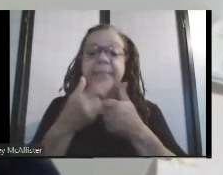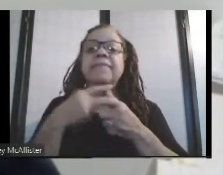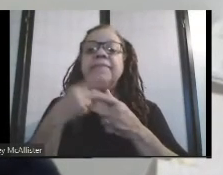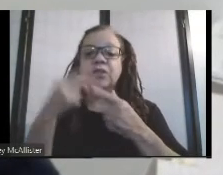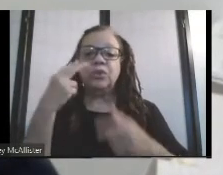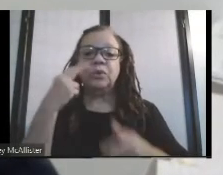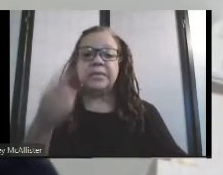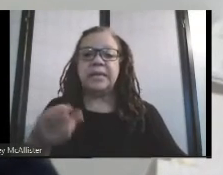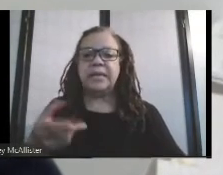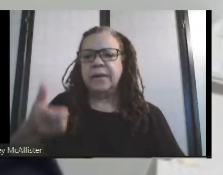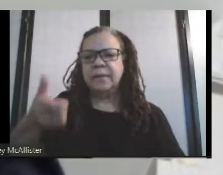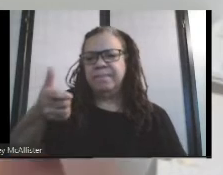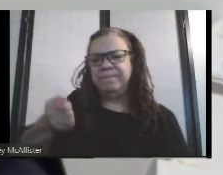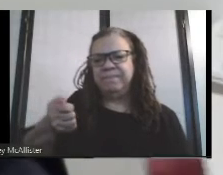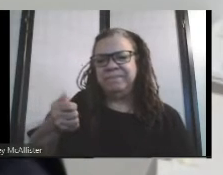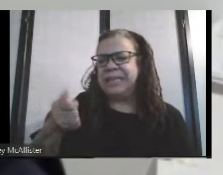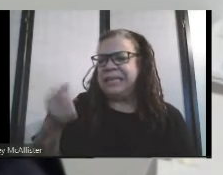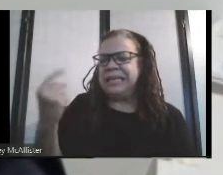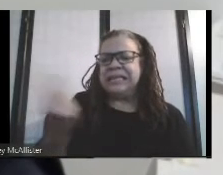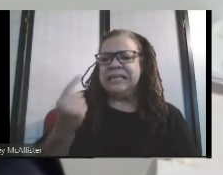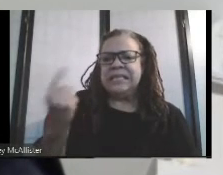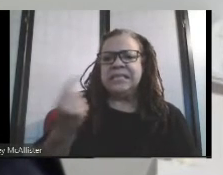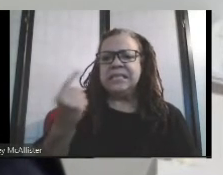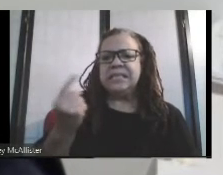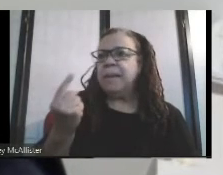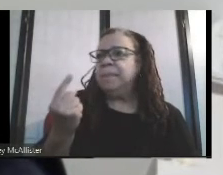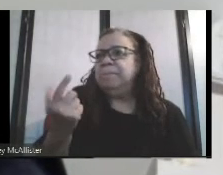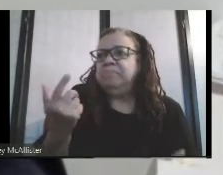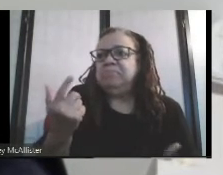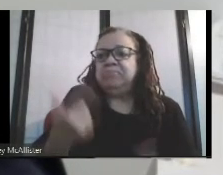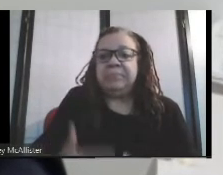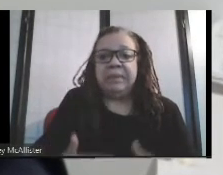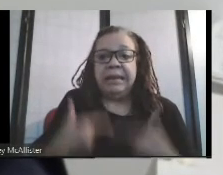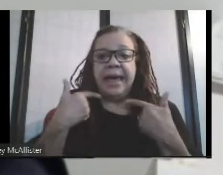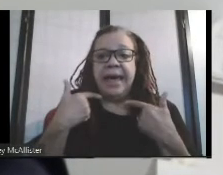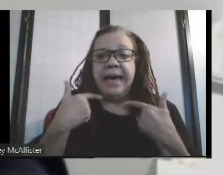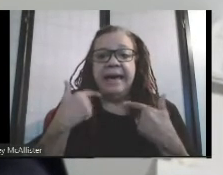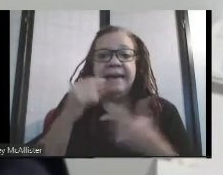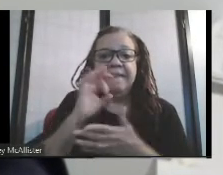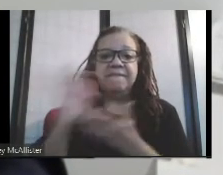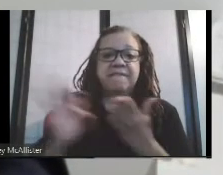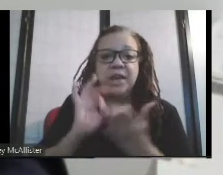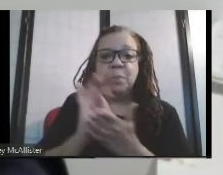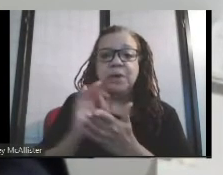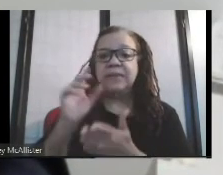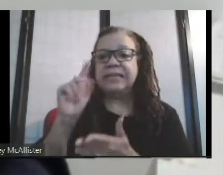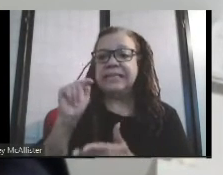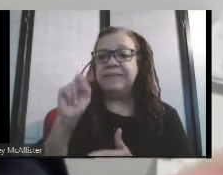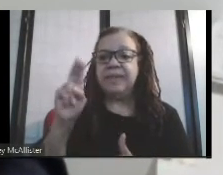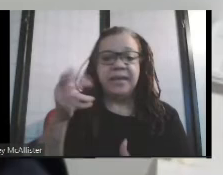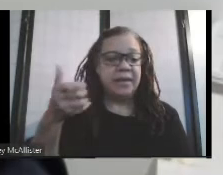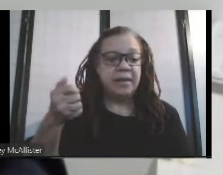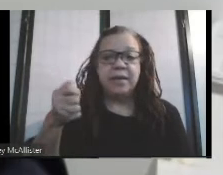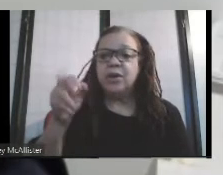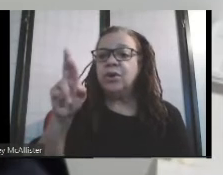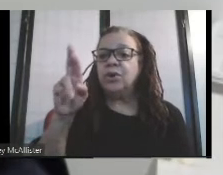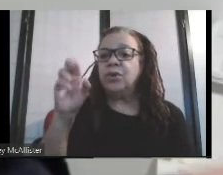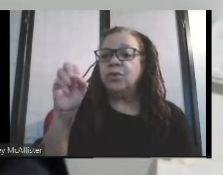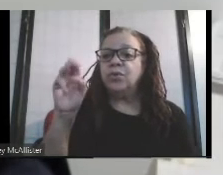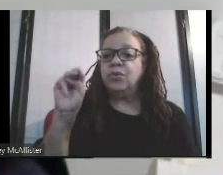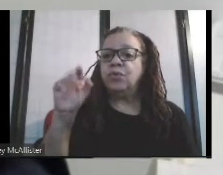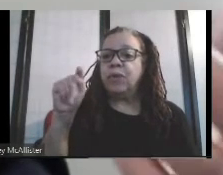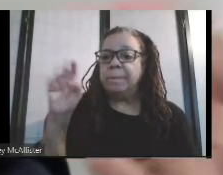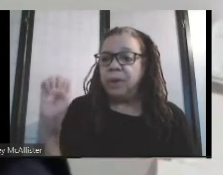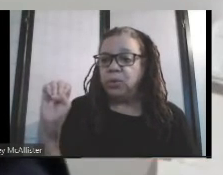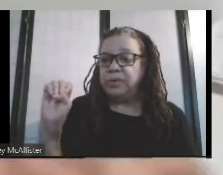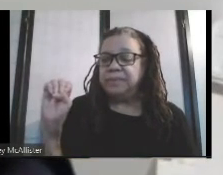see the what looks like some live footage of like a TV channel clicker, and